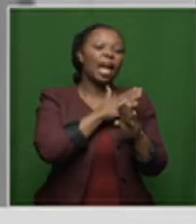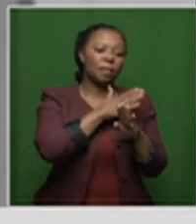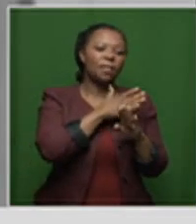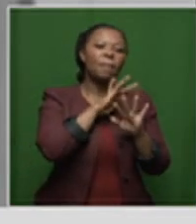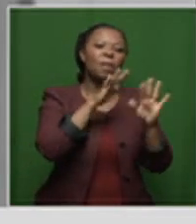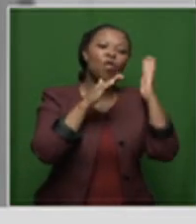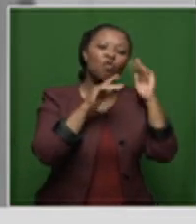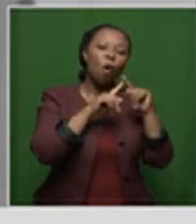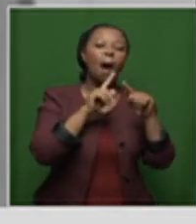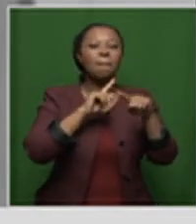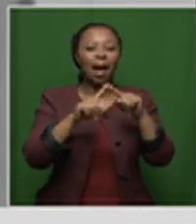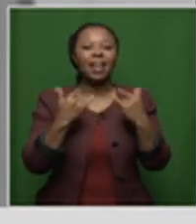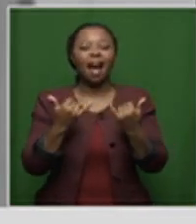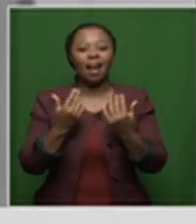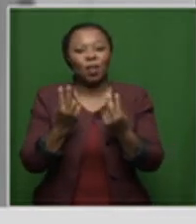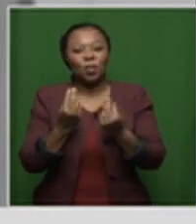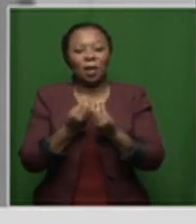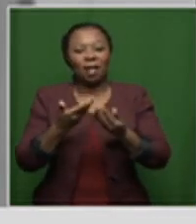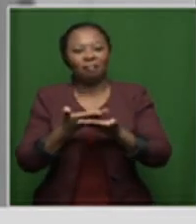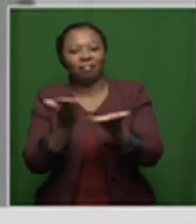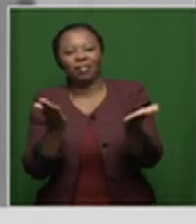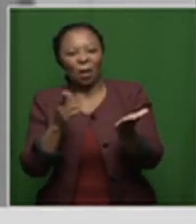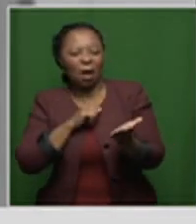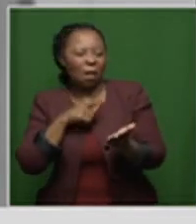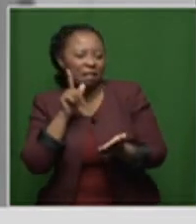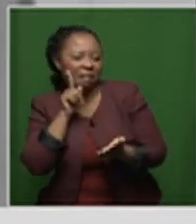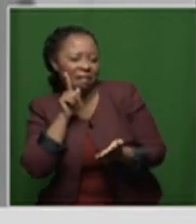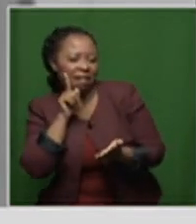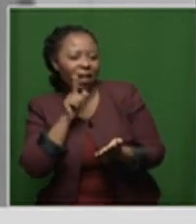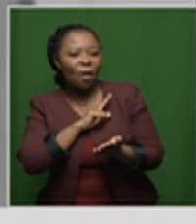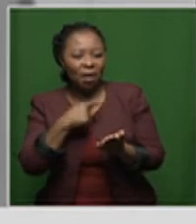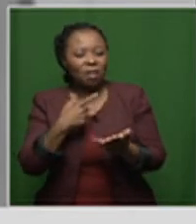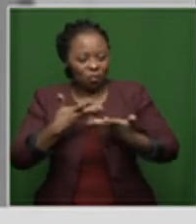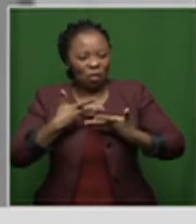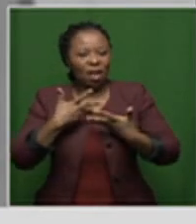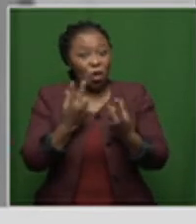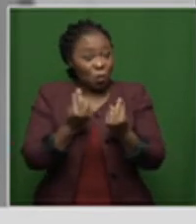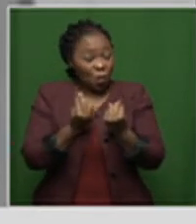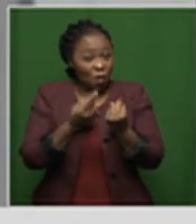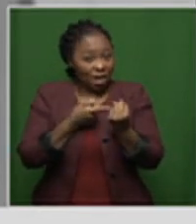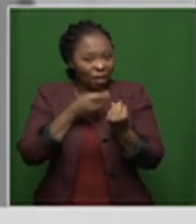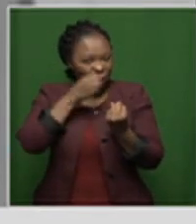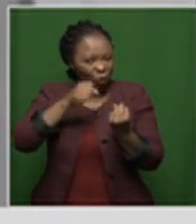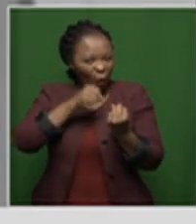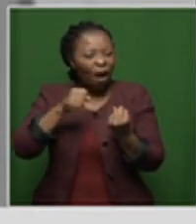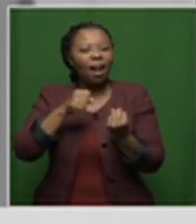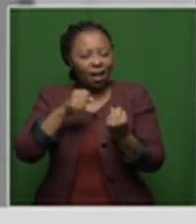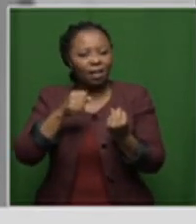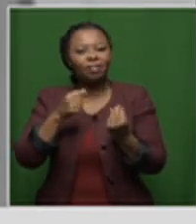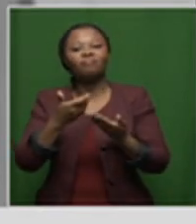it will be a testing ground. I always like to test the waters first with the new material, before